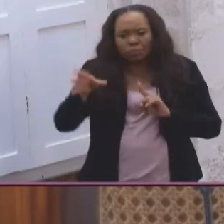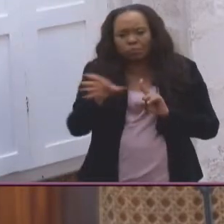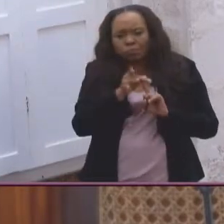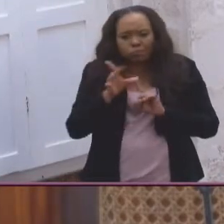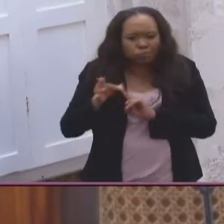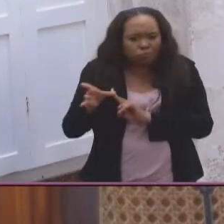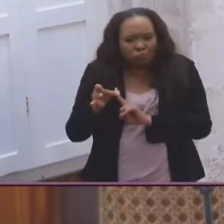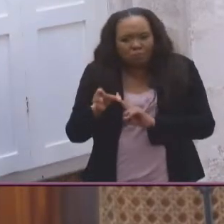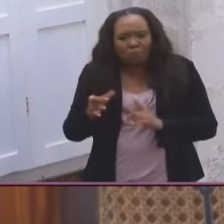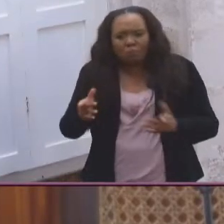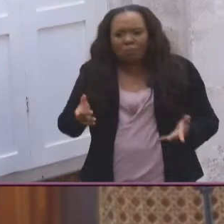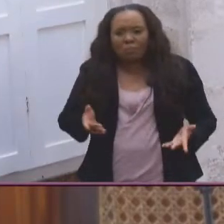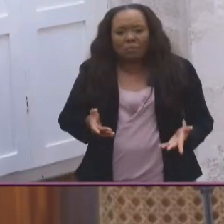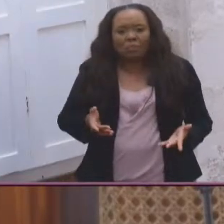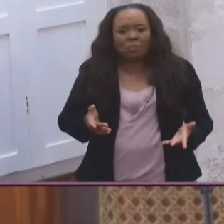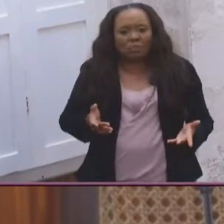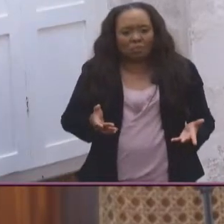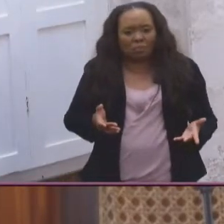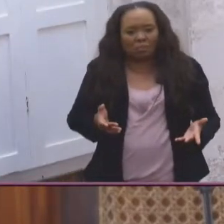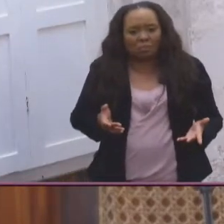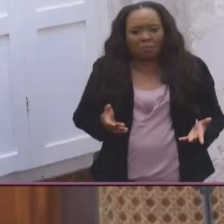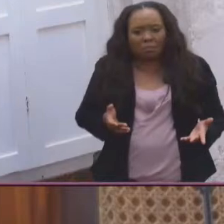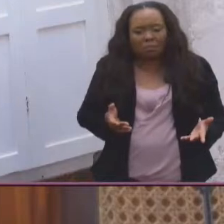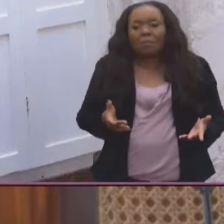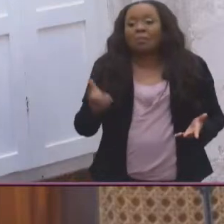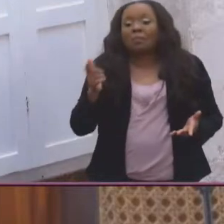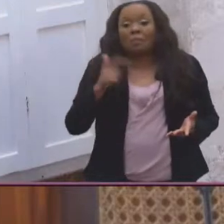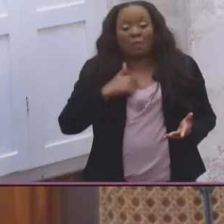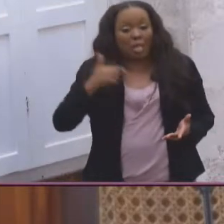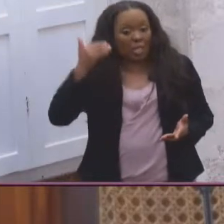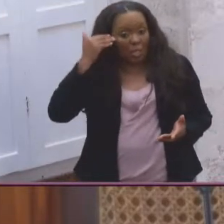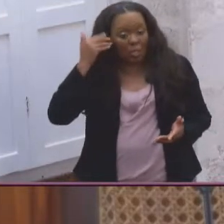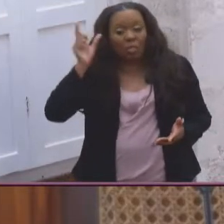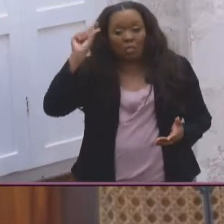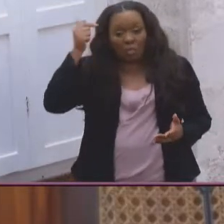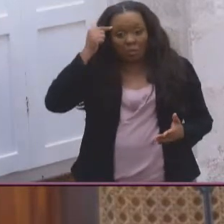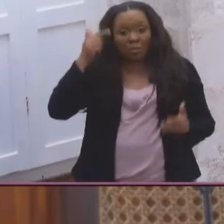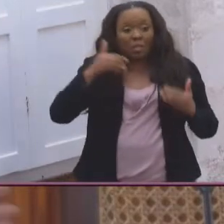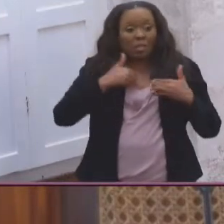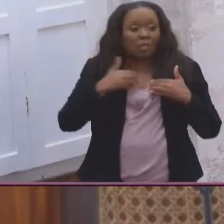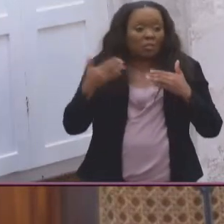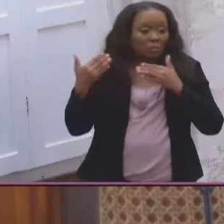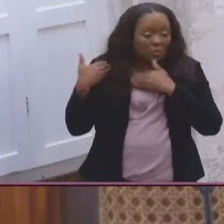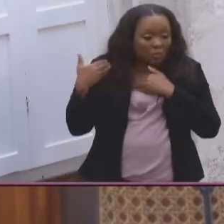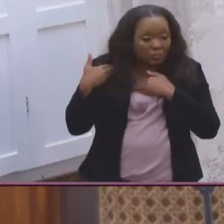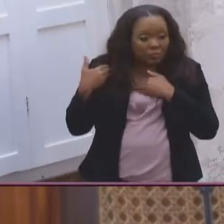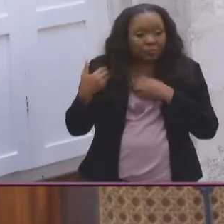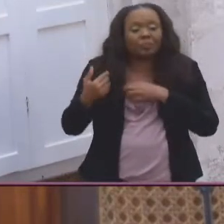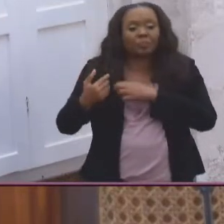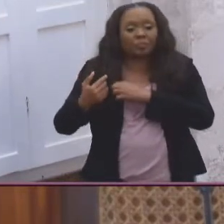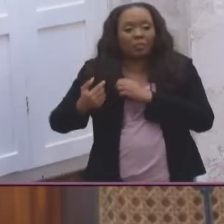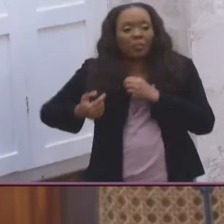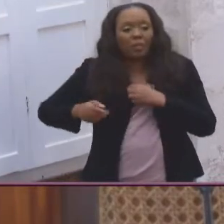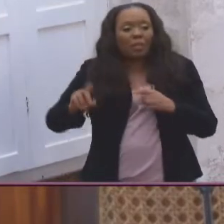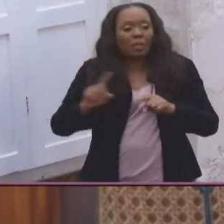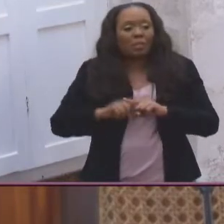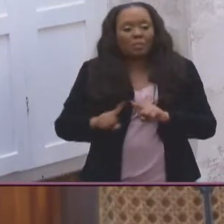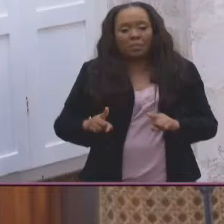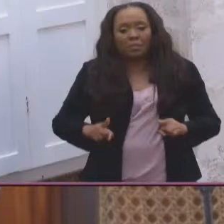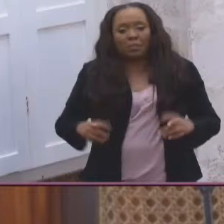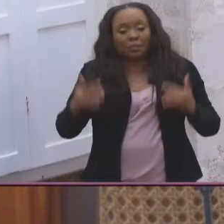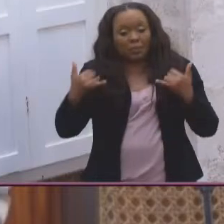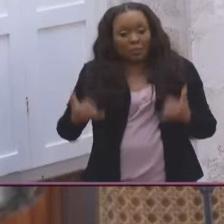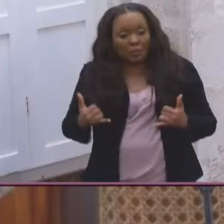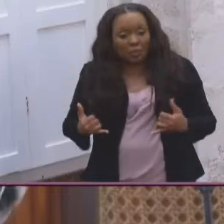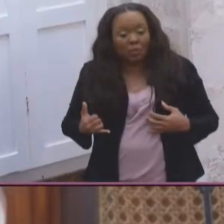So while I concede that government has responsibilities and must act on them, this is a nation